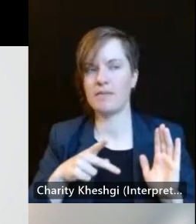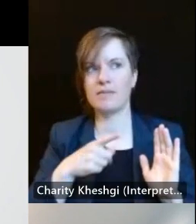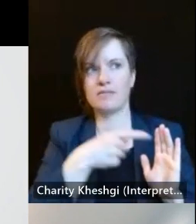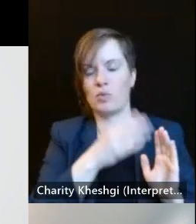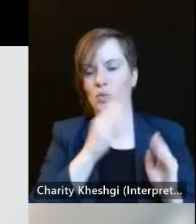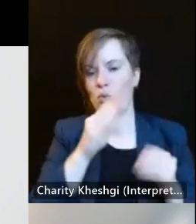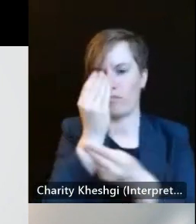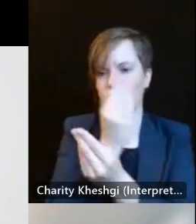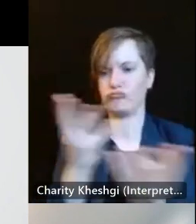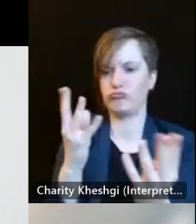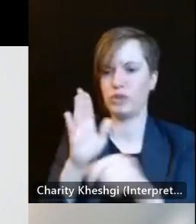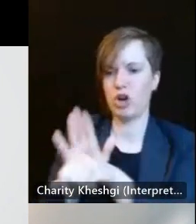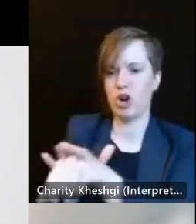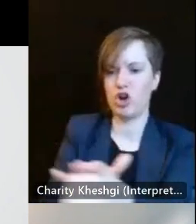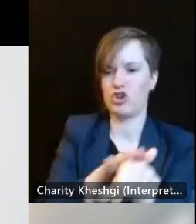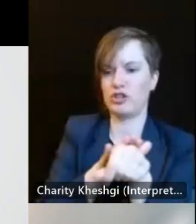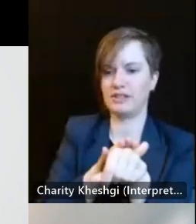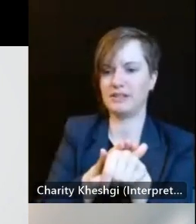variety of formats.